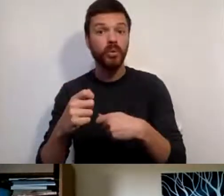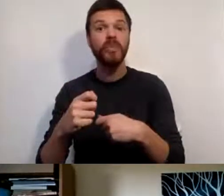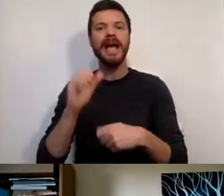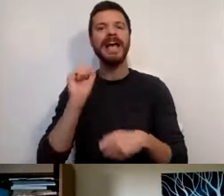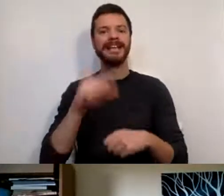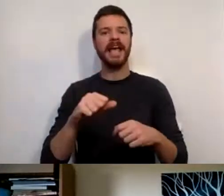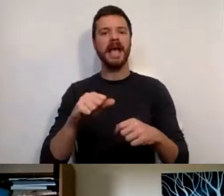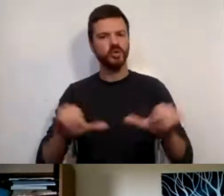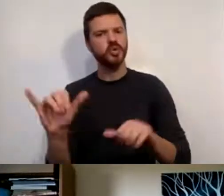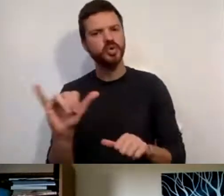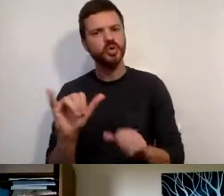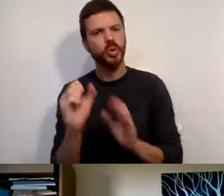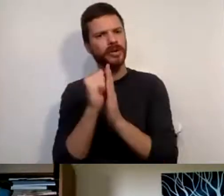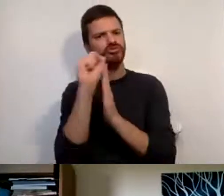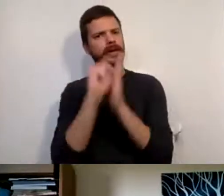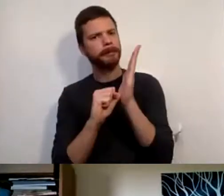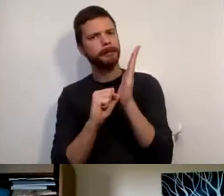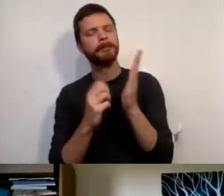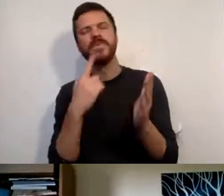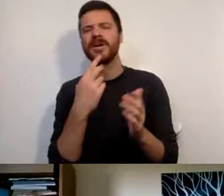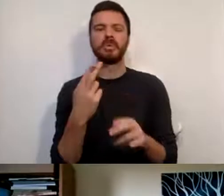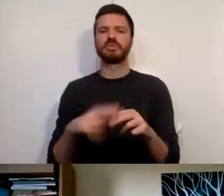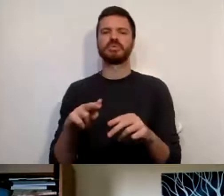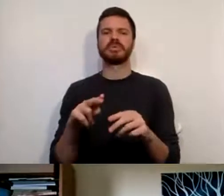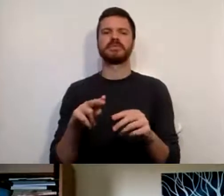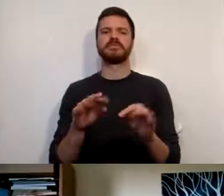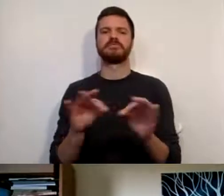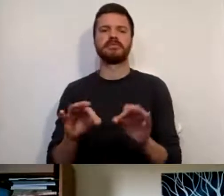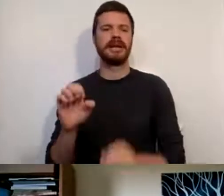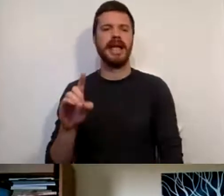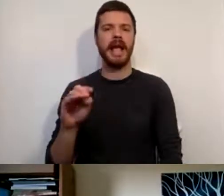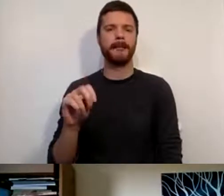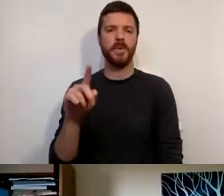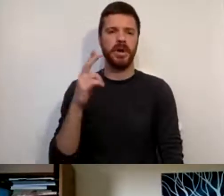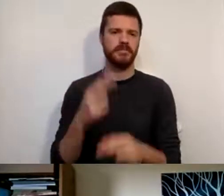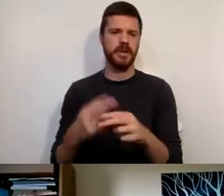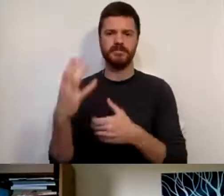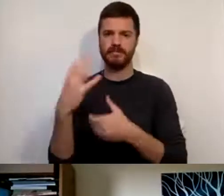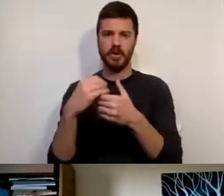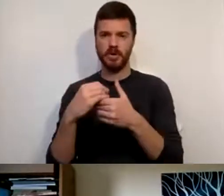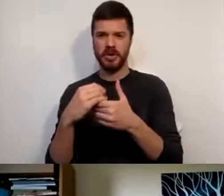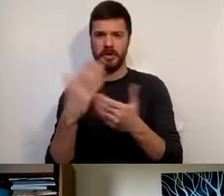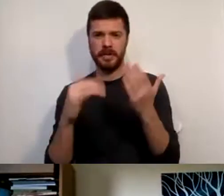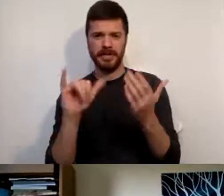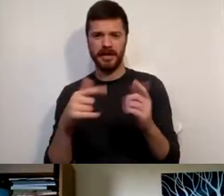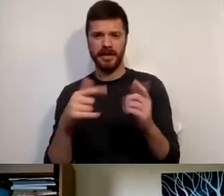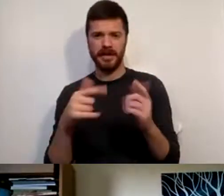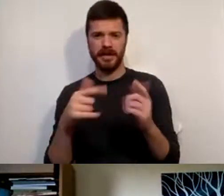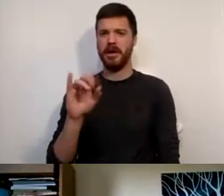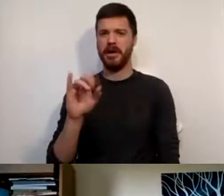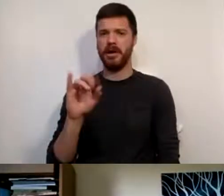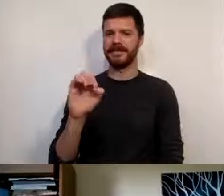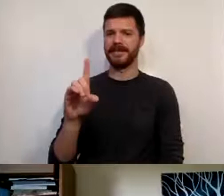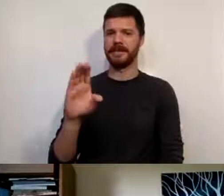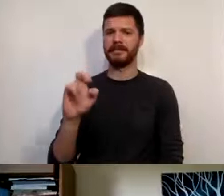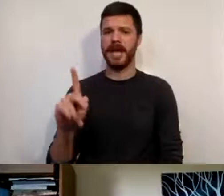So those are just a couple of quick examples. Edmond, do you want to speak to that participatory piece, because that may have been from our audit feedback also? Yes,